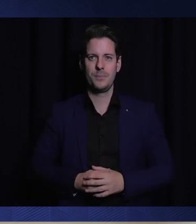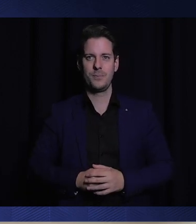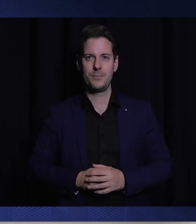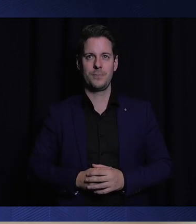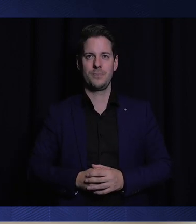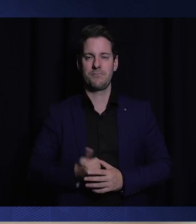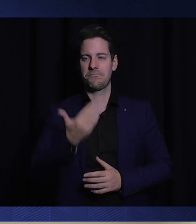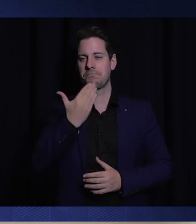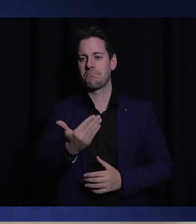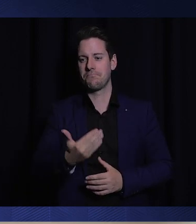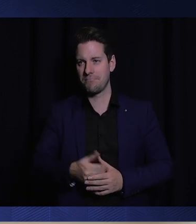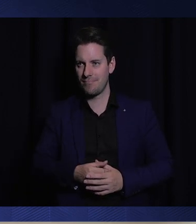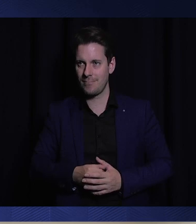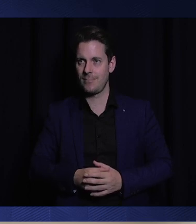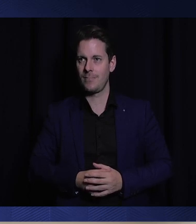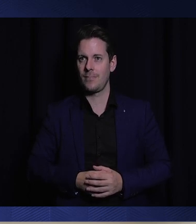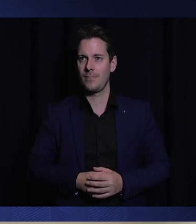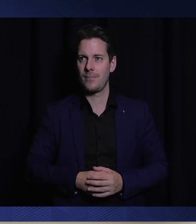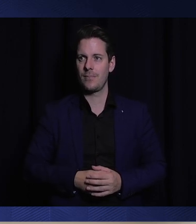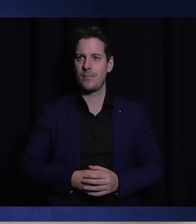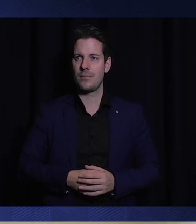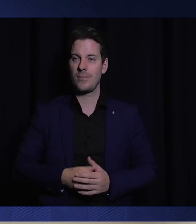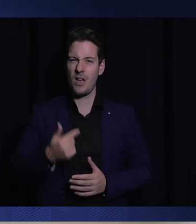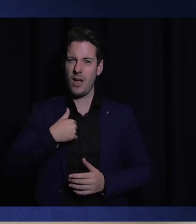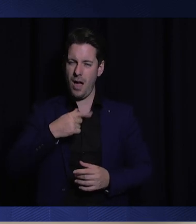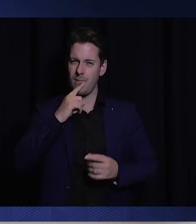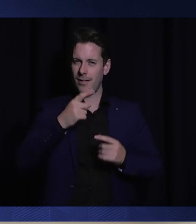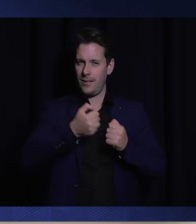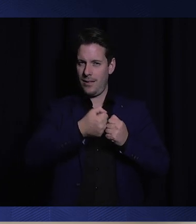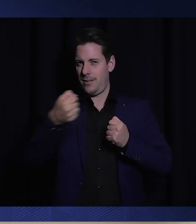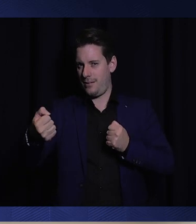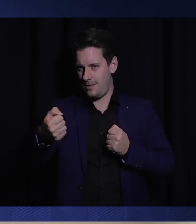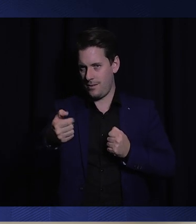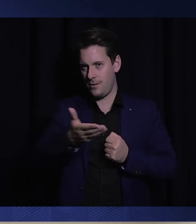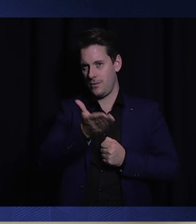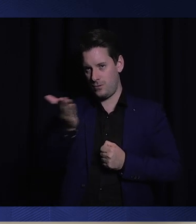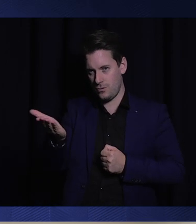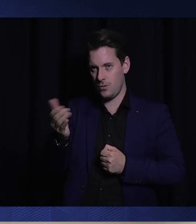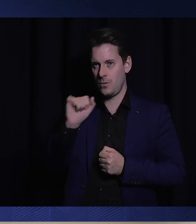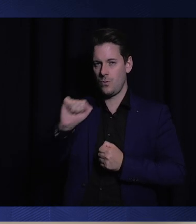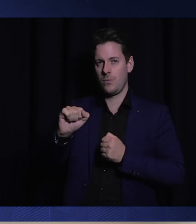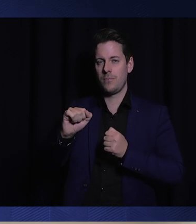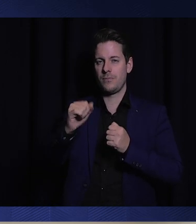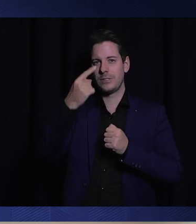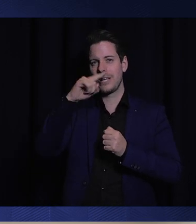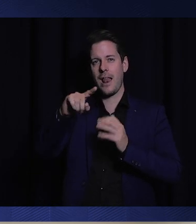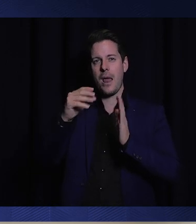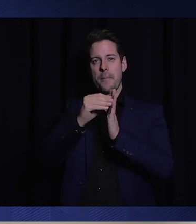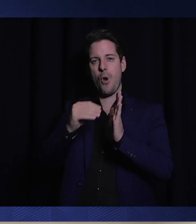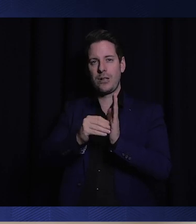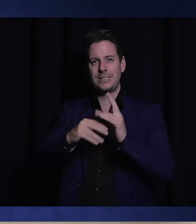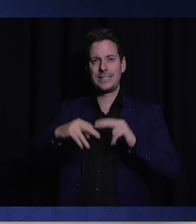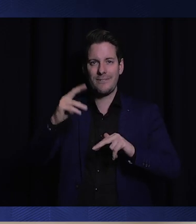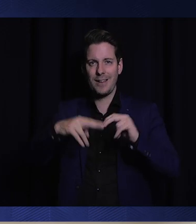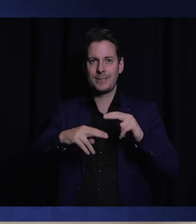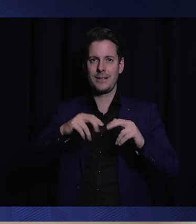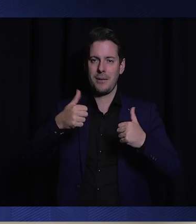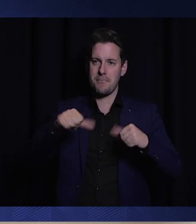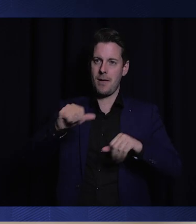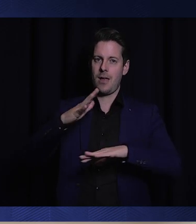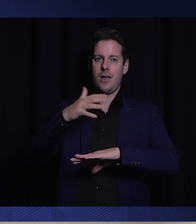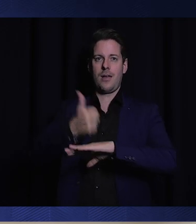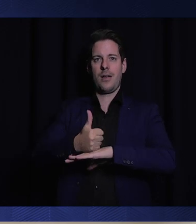a certain time to the sea. So that means we are saving the cities, right, within the business area. So it